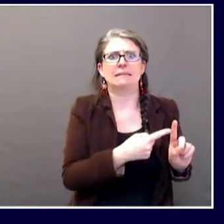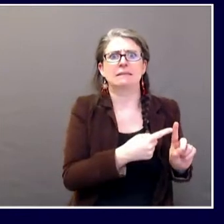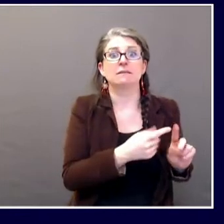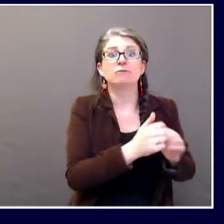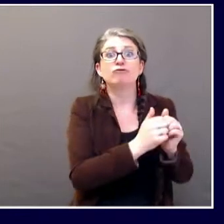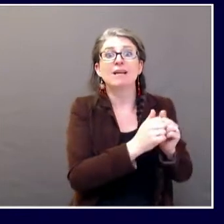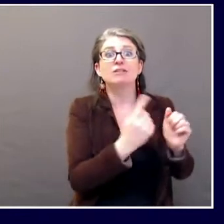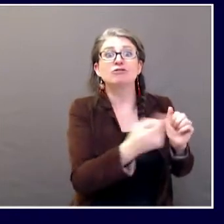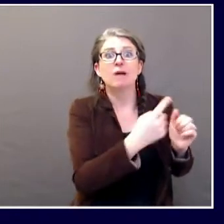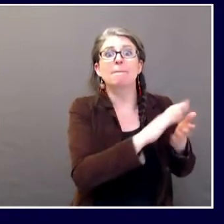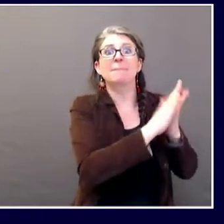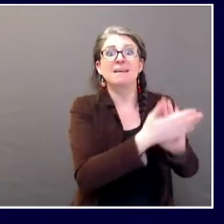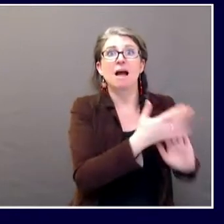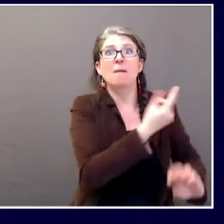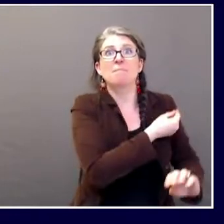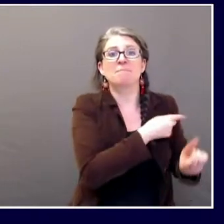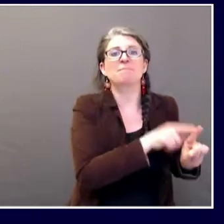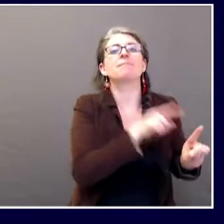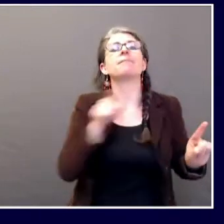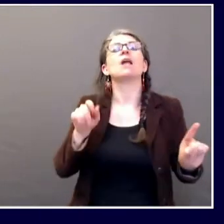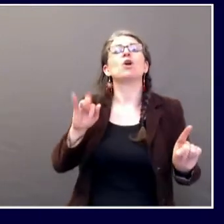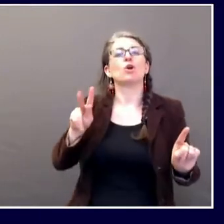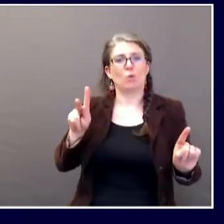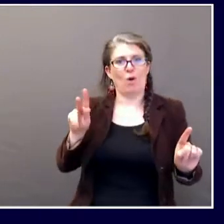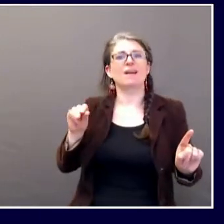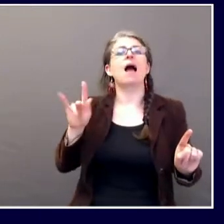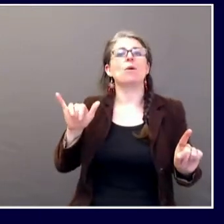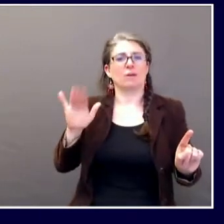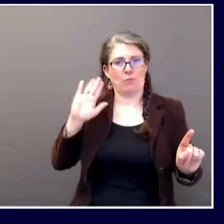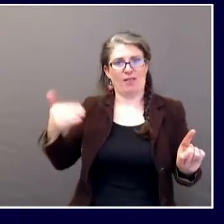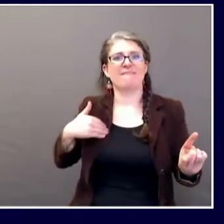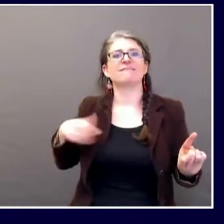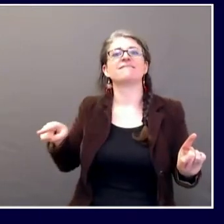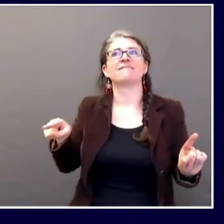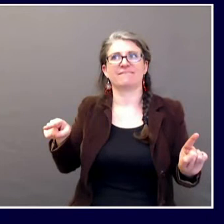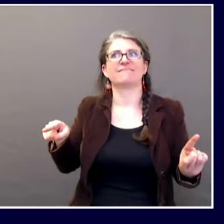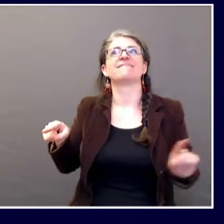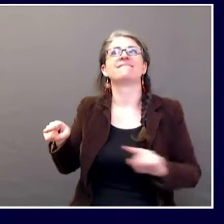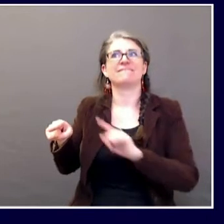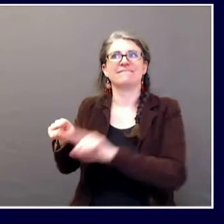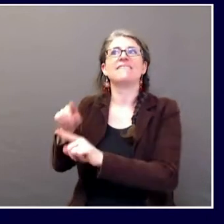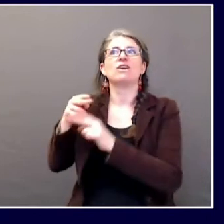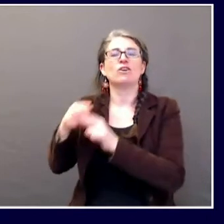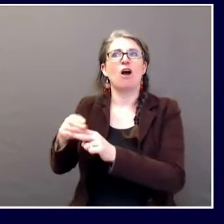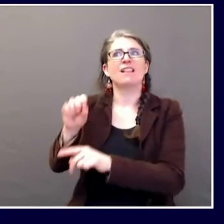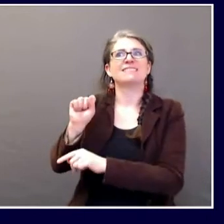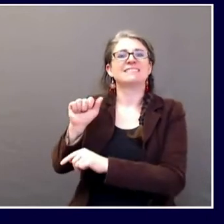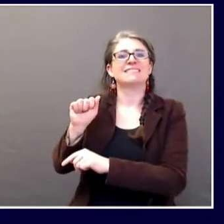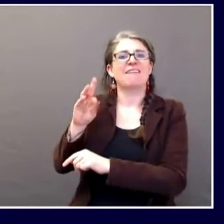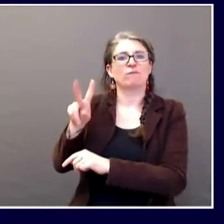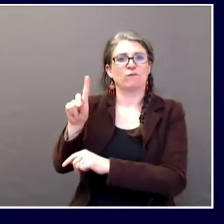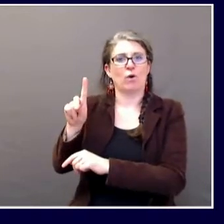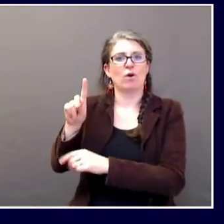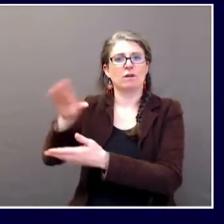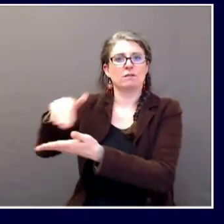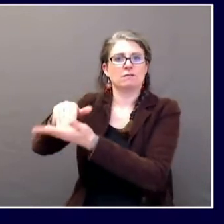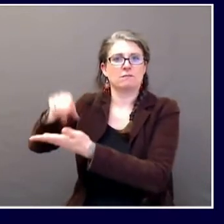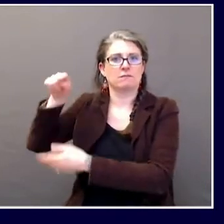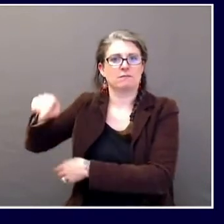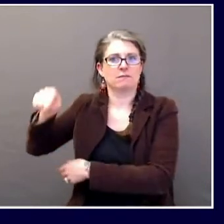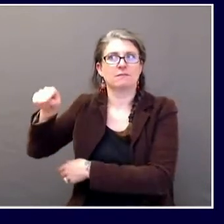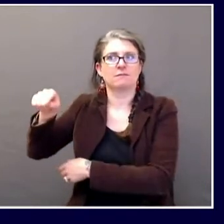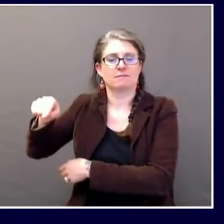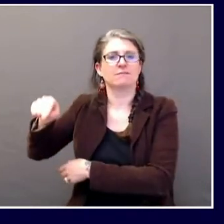high, 8, 9, 1,000, maybe even 1,200 doses per day, shots in arms per day. That will